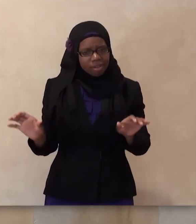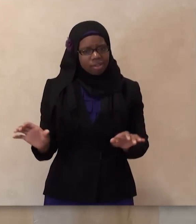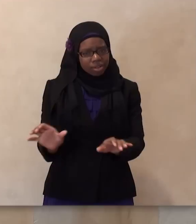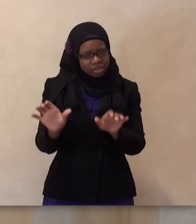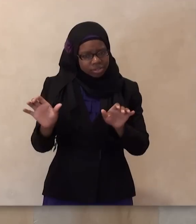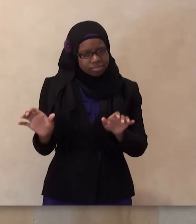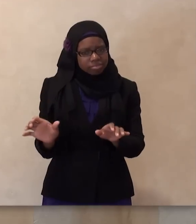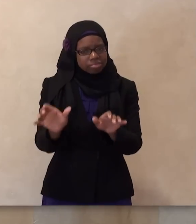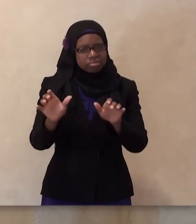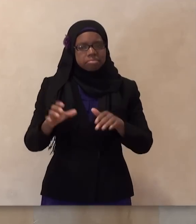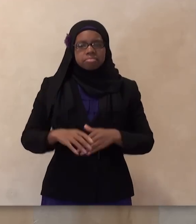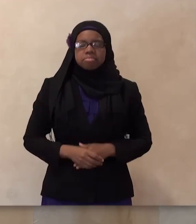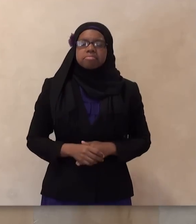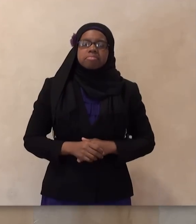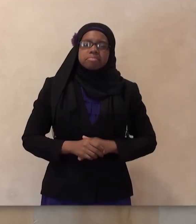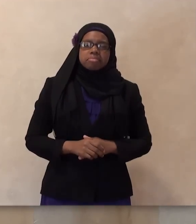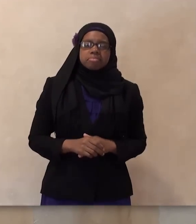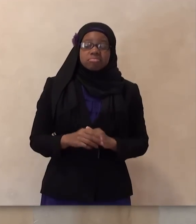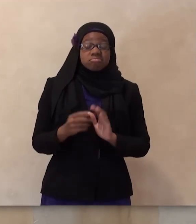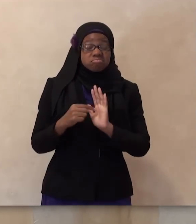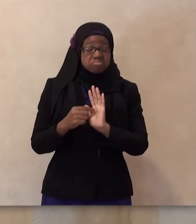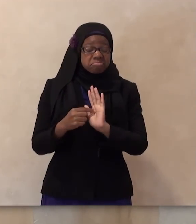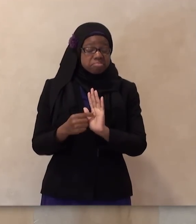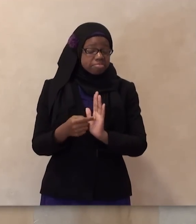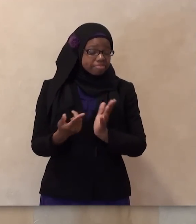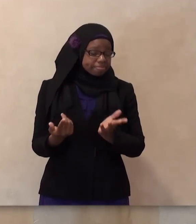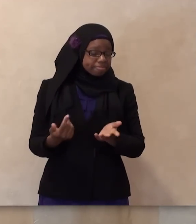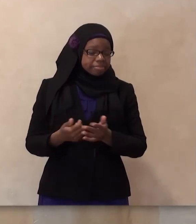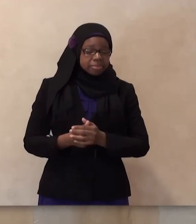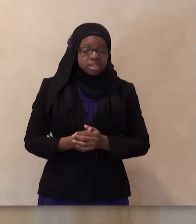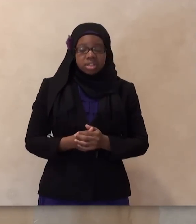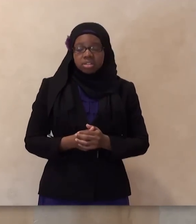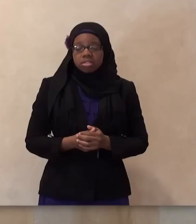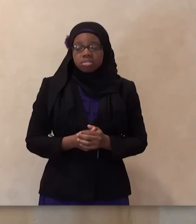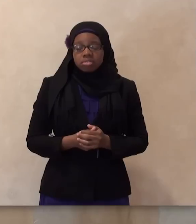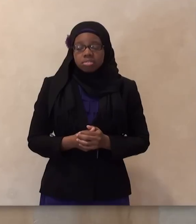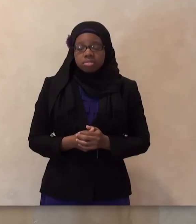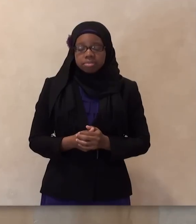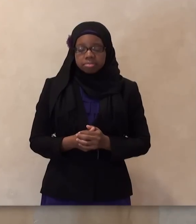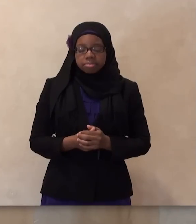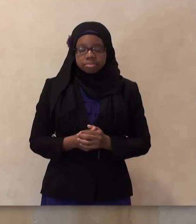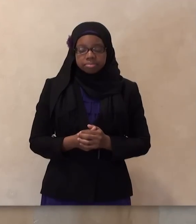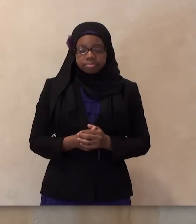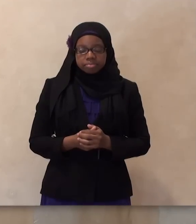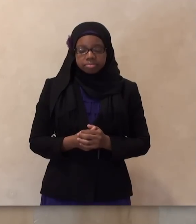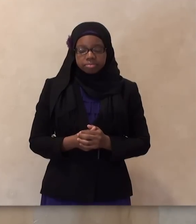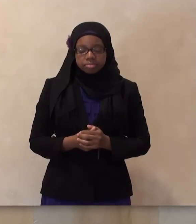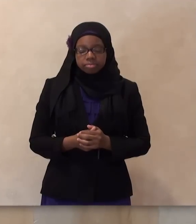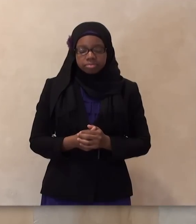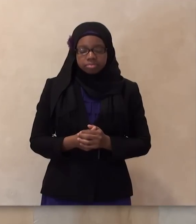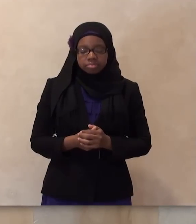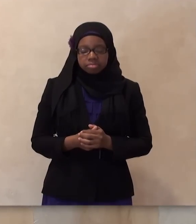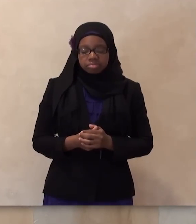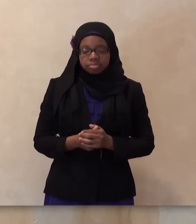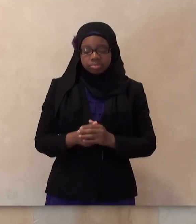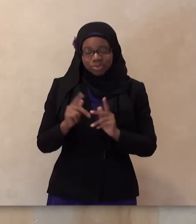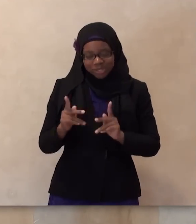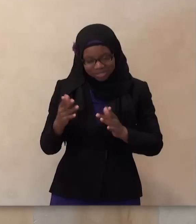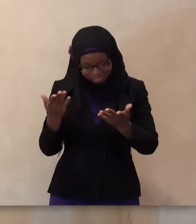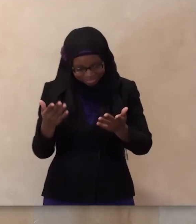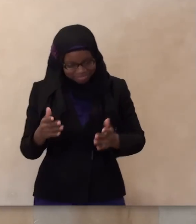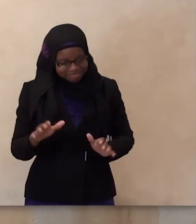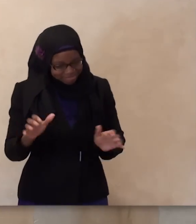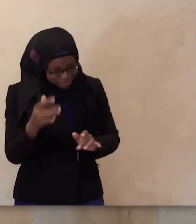Through your actions, for example, somebody has done a favor to you and you thank the person